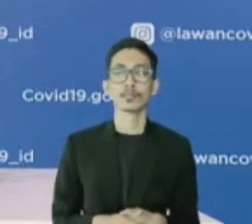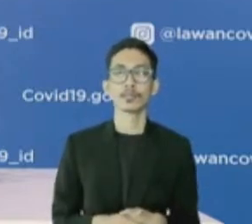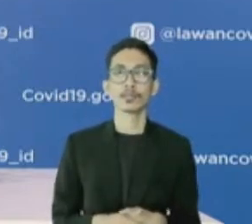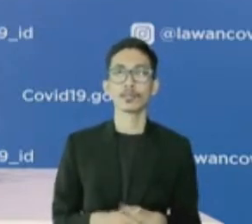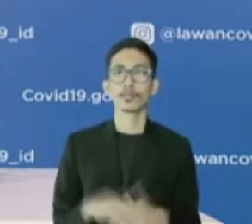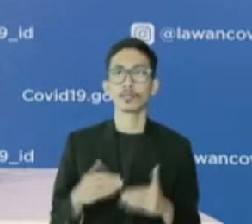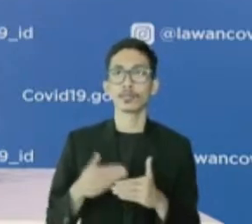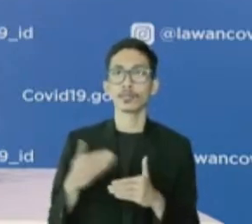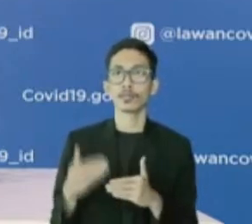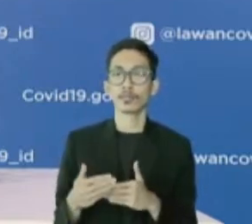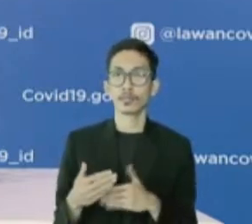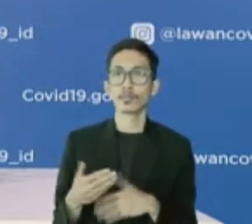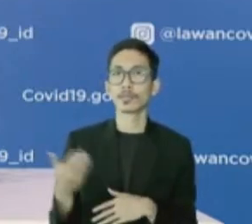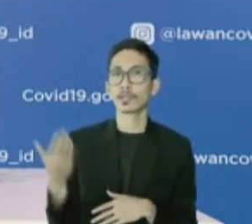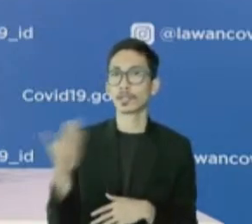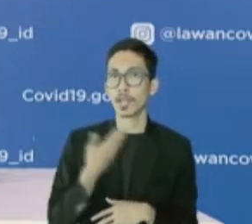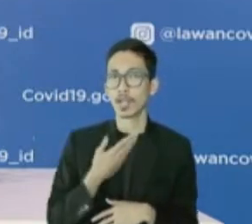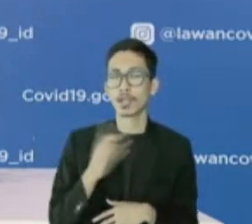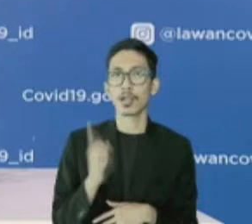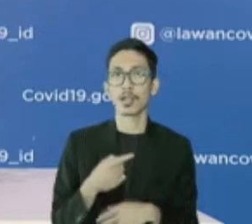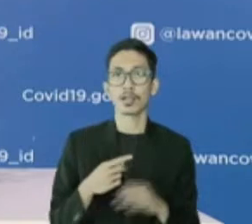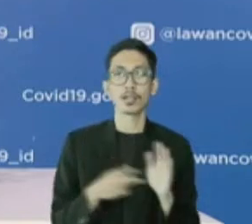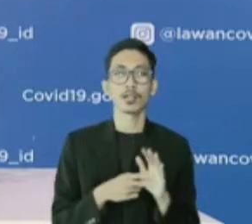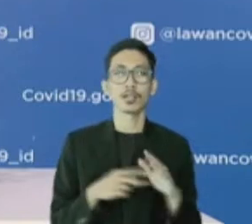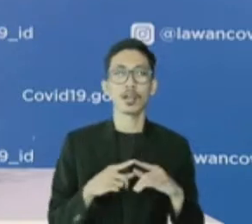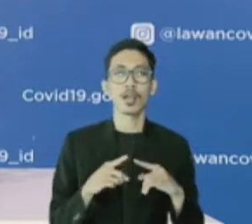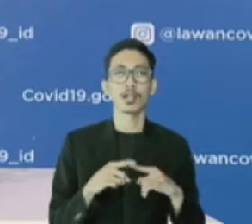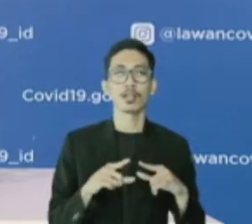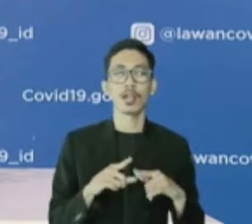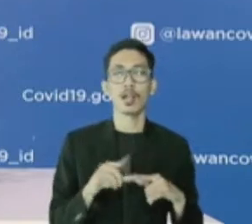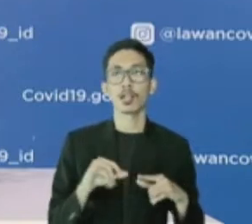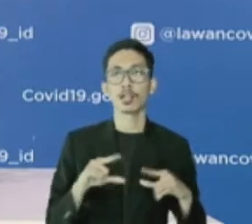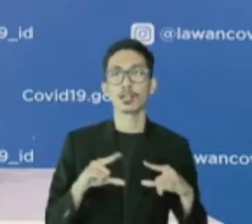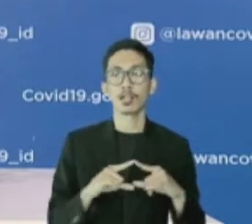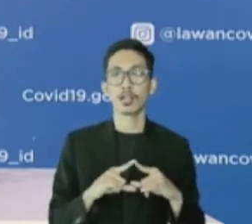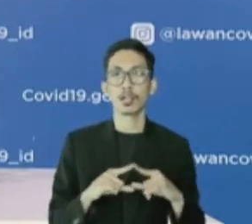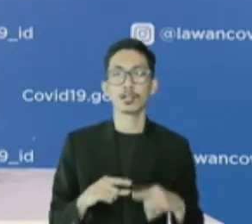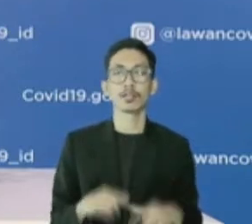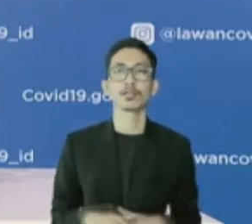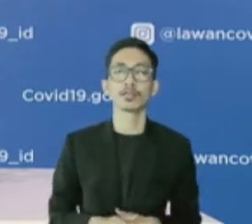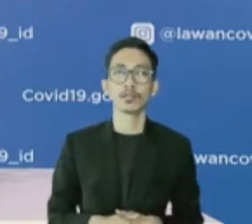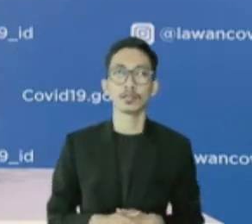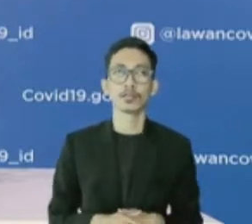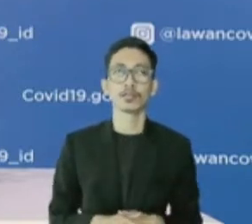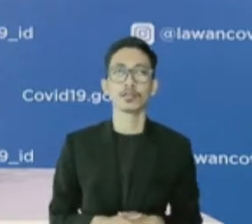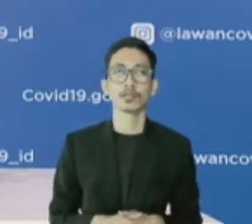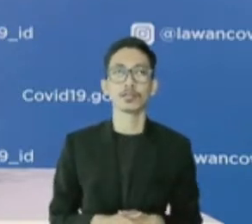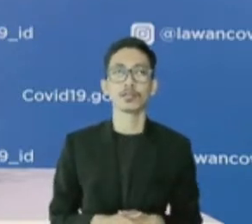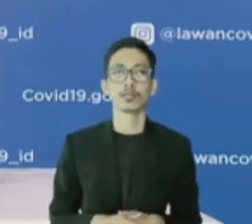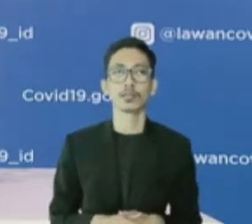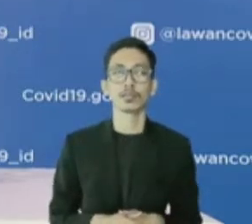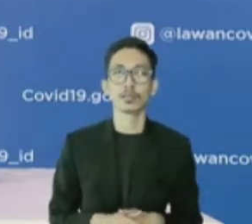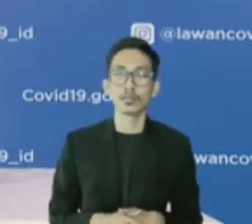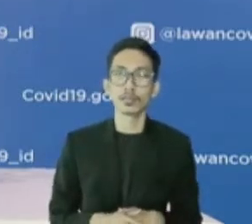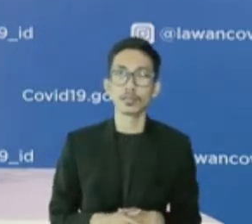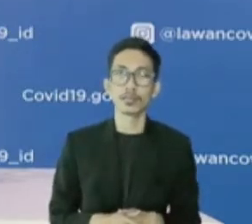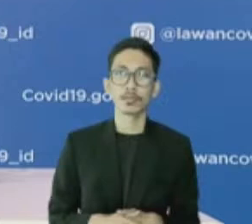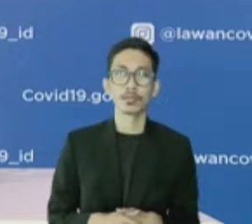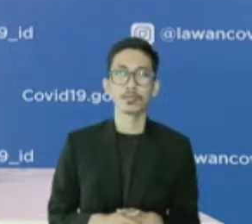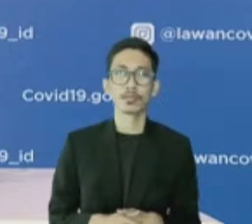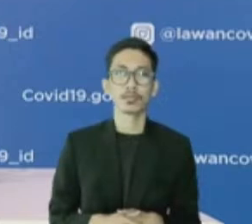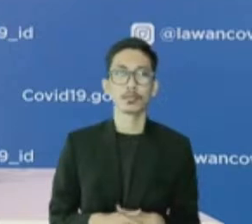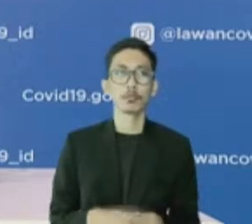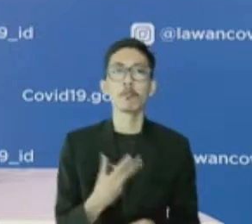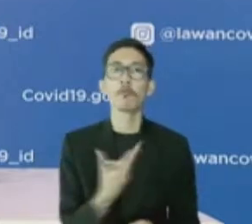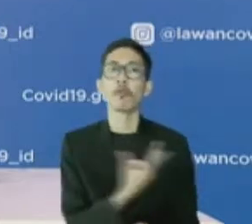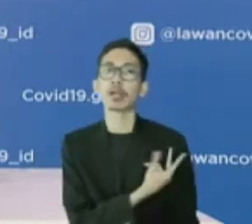question is from Natalia Santi from Australian Financial Review. How far is the development of vaccine Merah